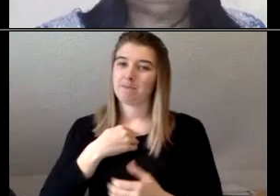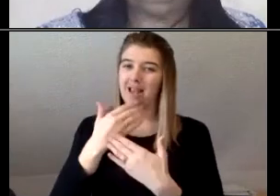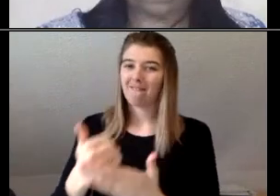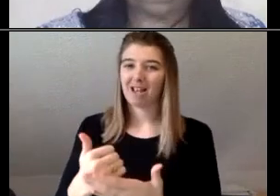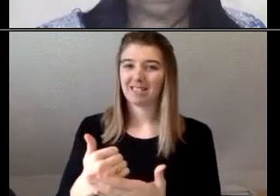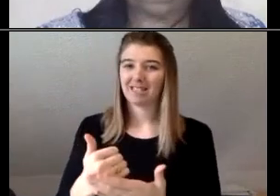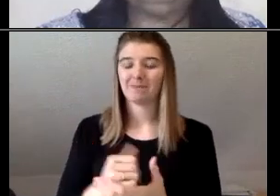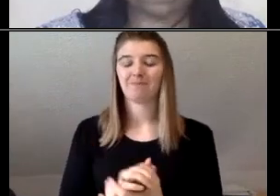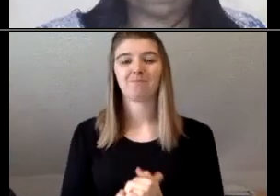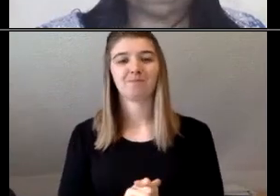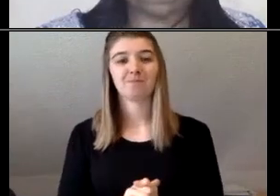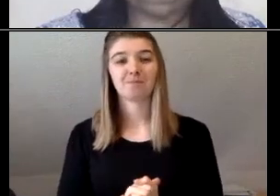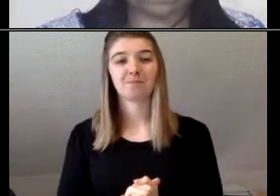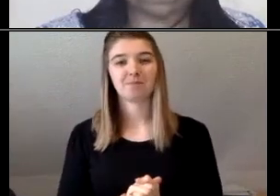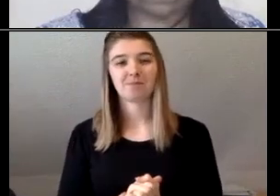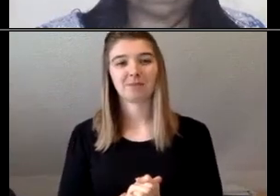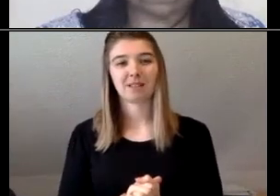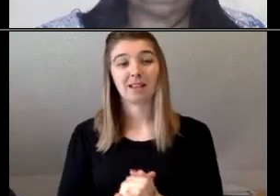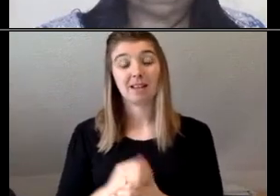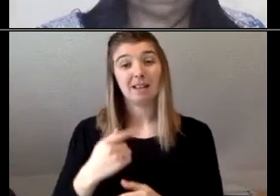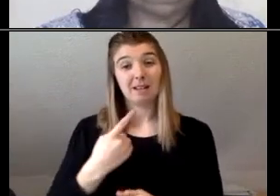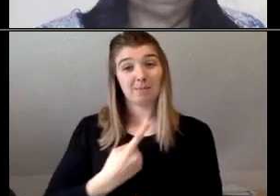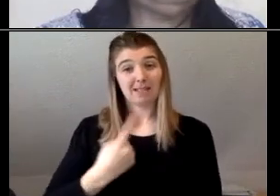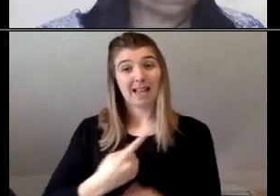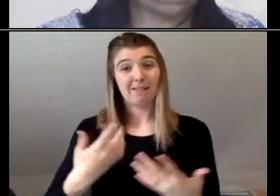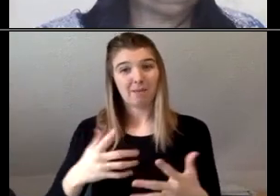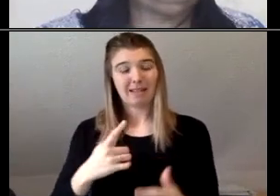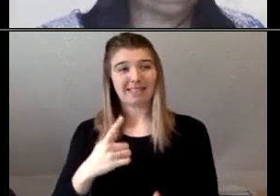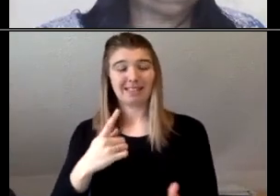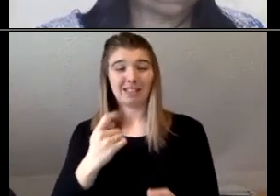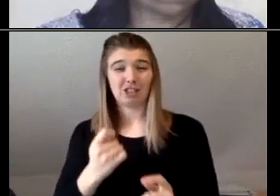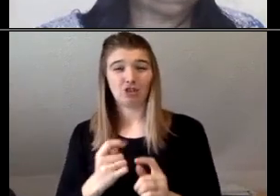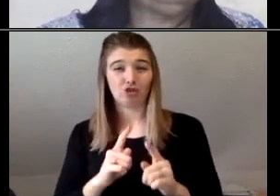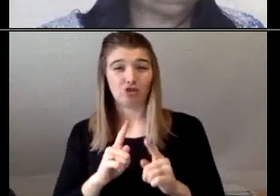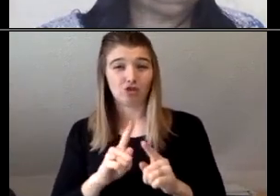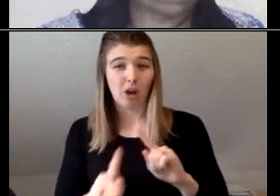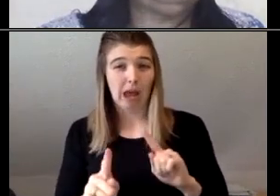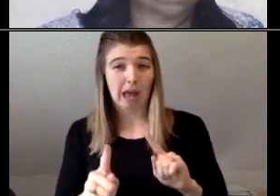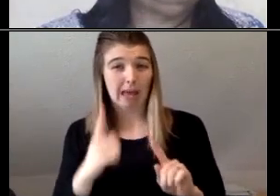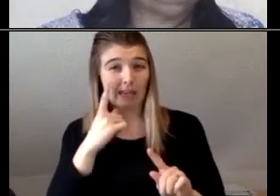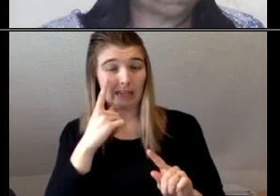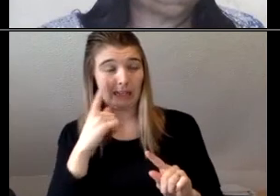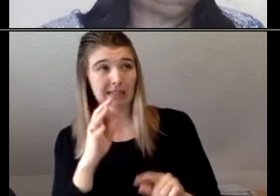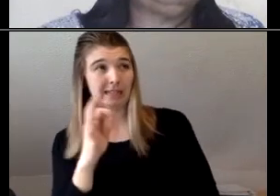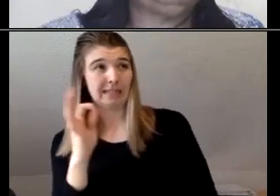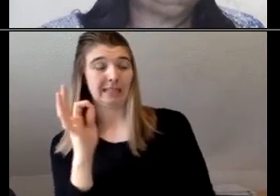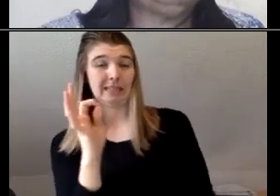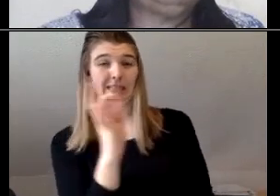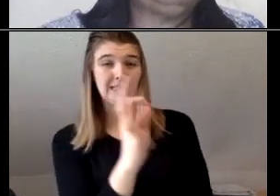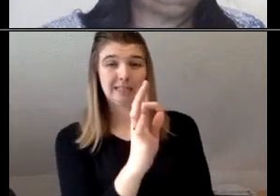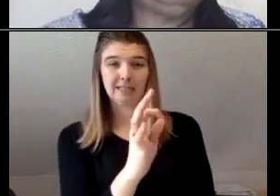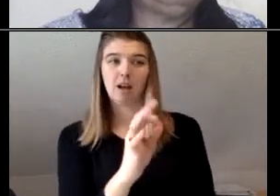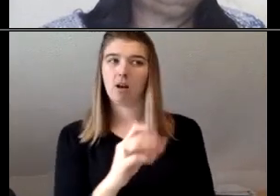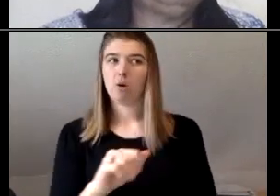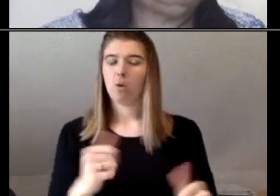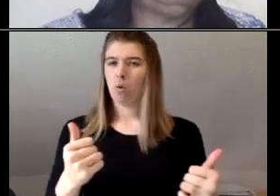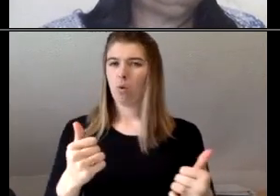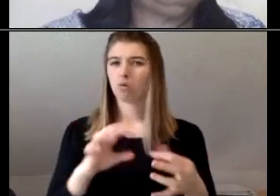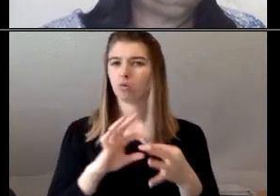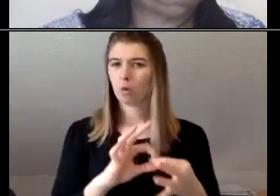wonderful experiences by sort of taking a chance on that and reaching out, and have been able to make good connections that way.